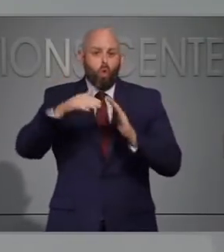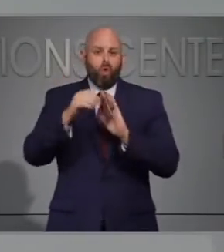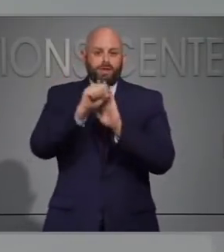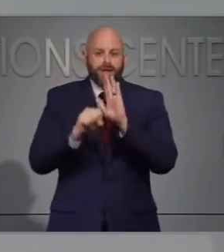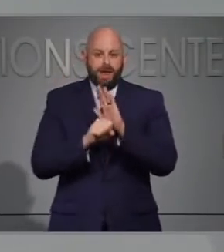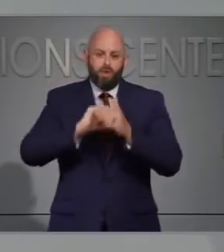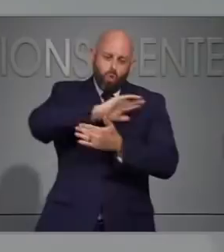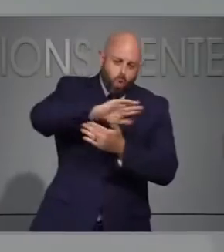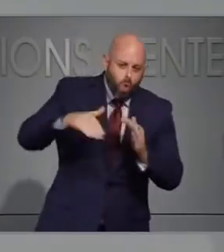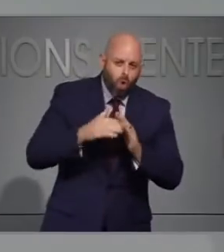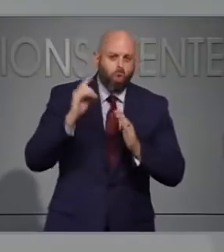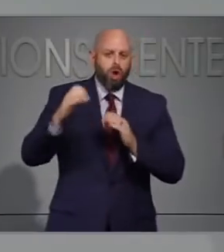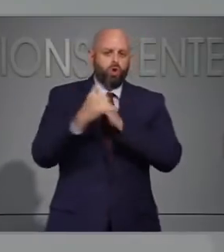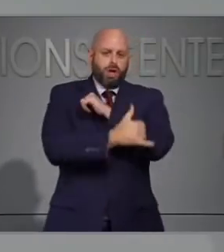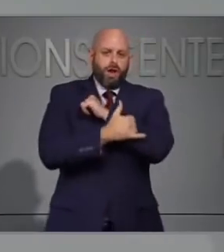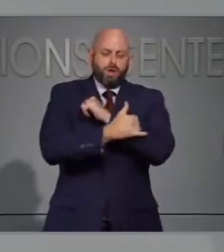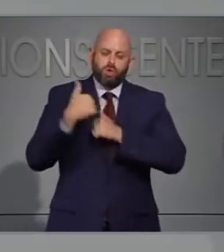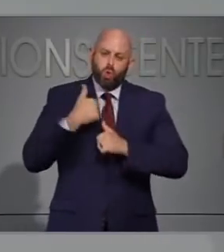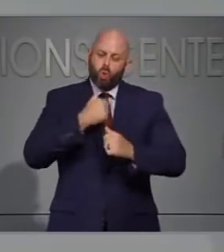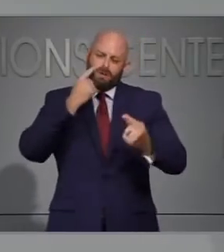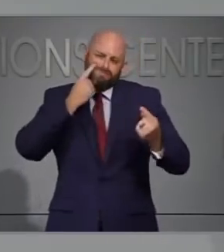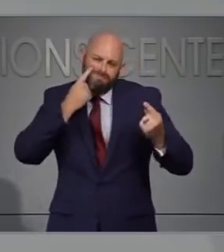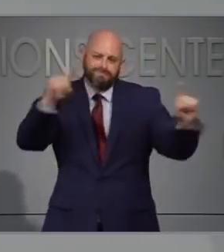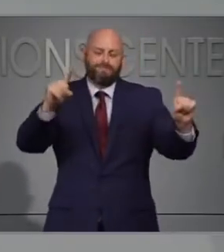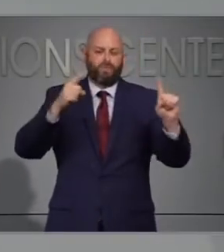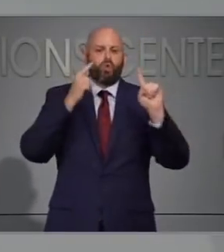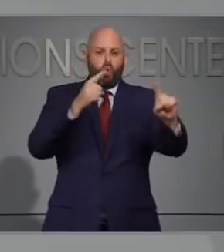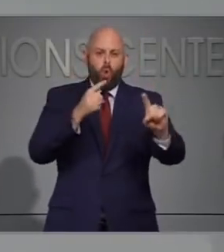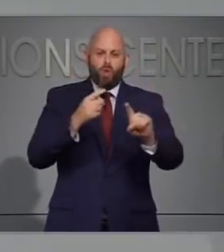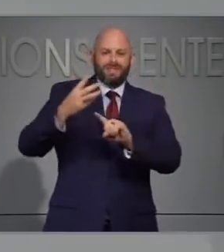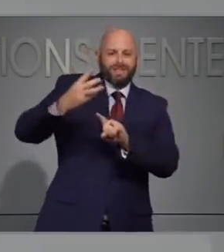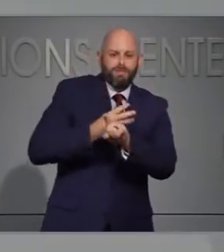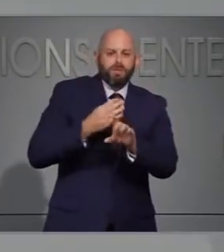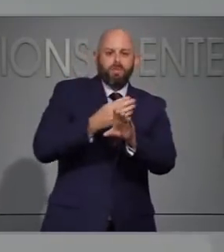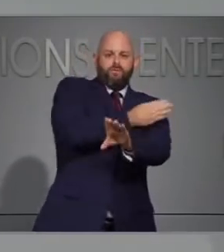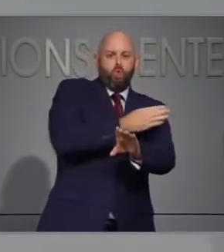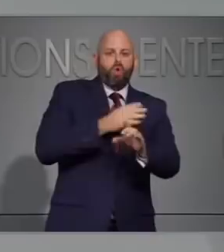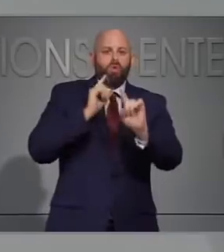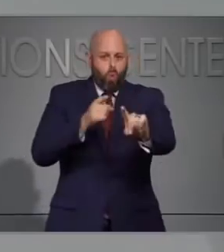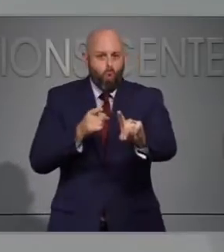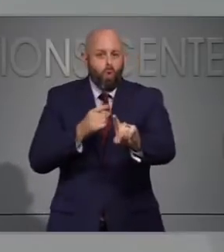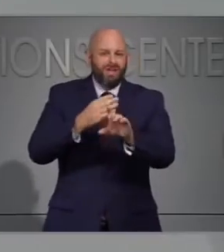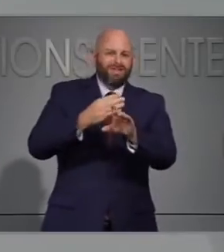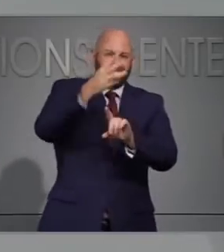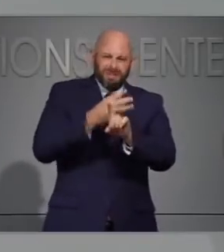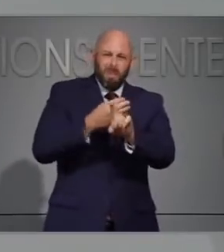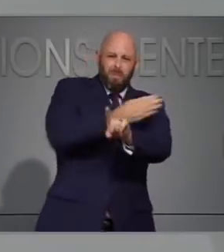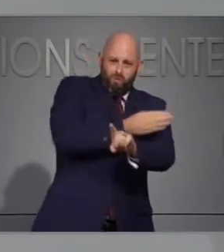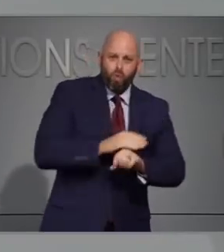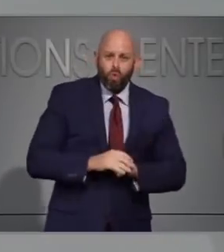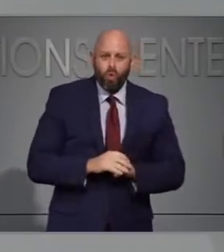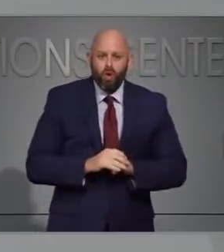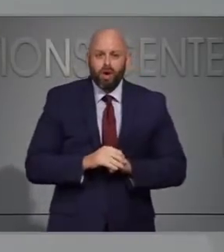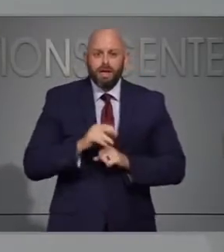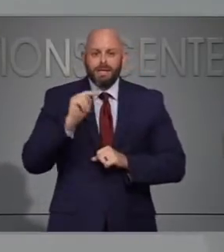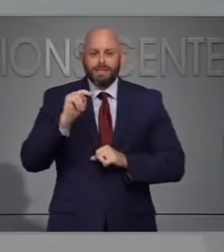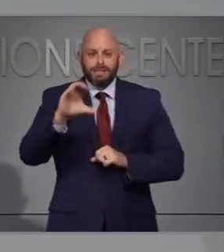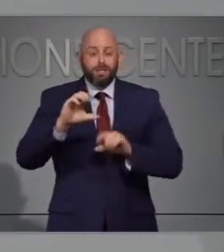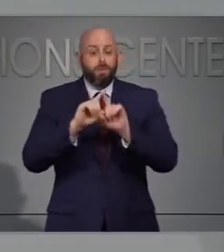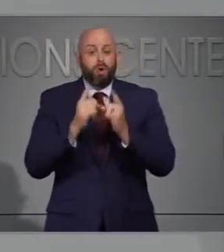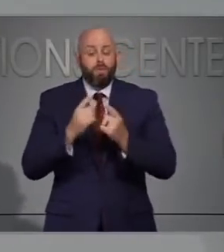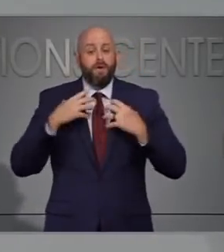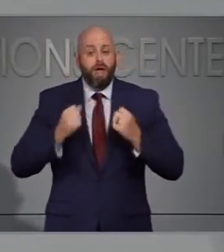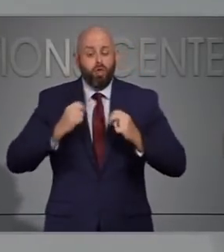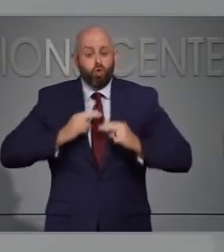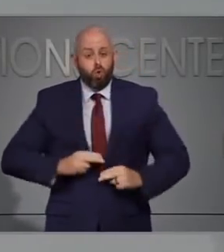in all 100 counties, and we achieved this goal 6 months ahead of schedule. The North Carolina Department of Health and Human